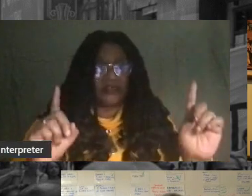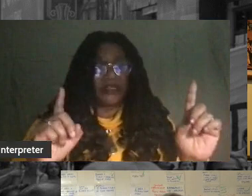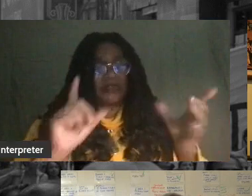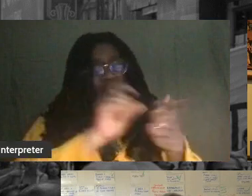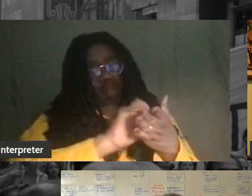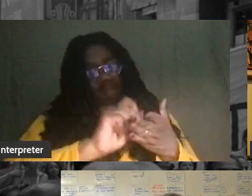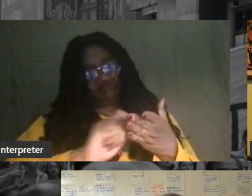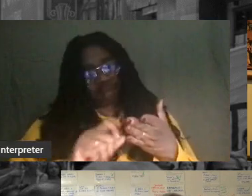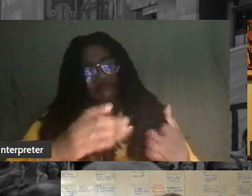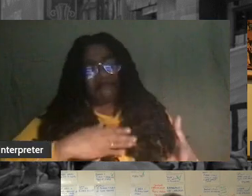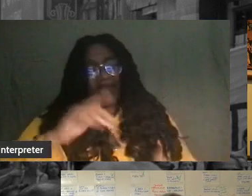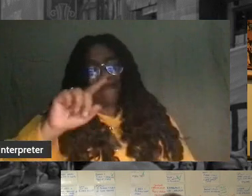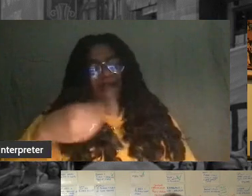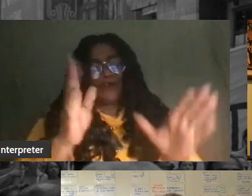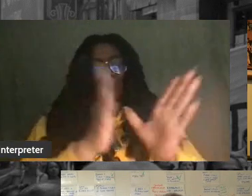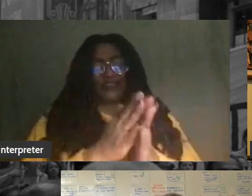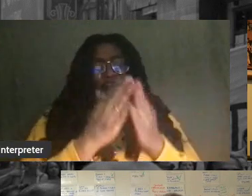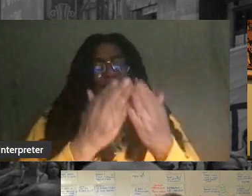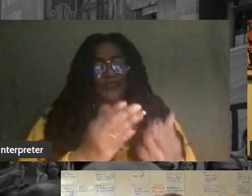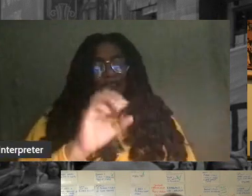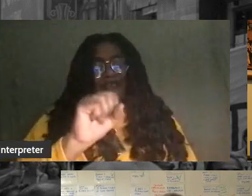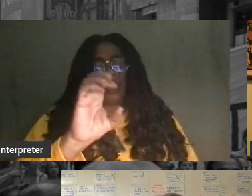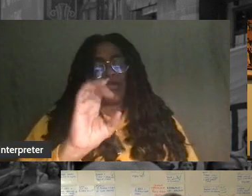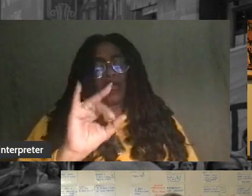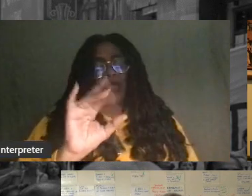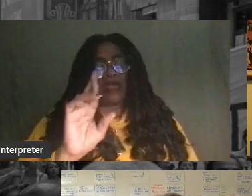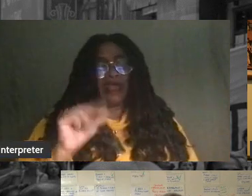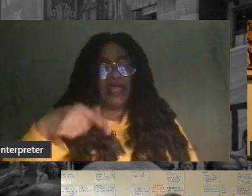first script while I was still in graduate school,